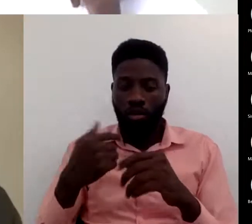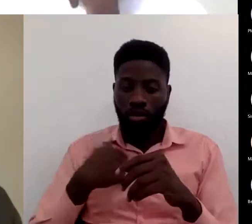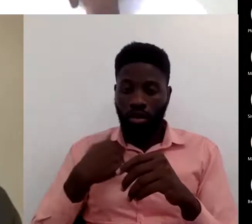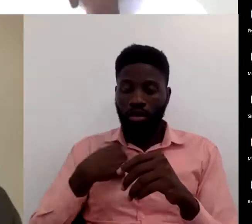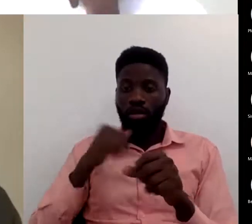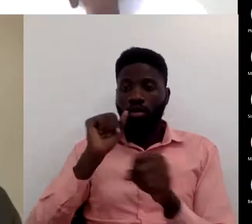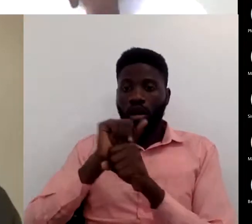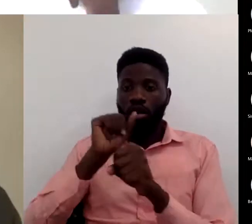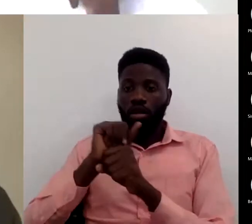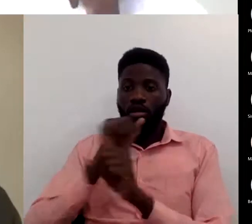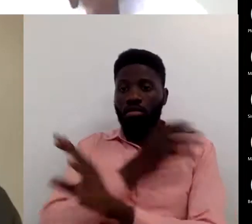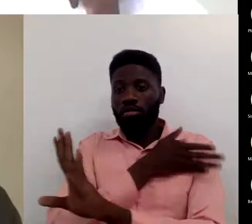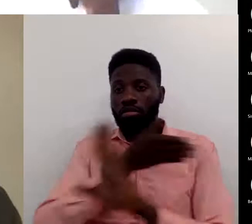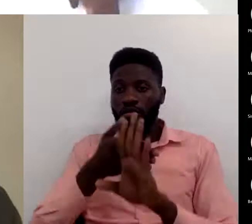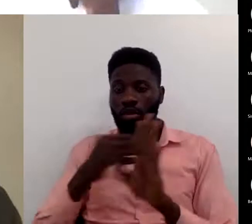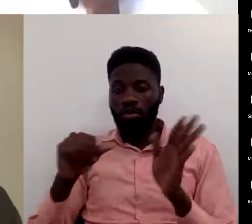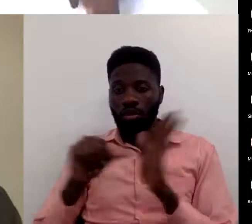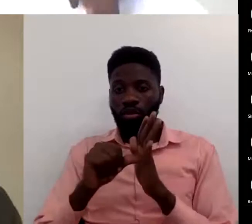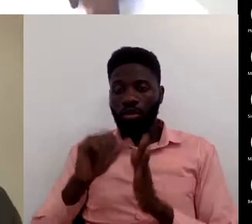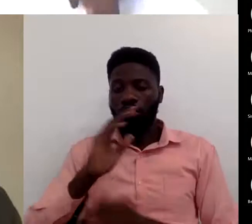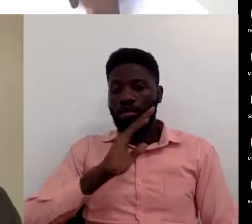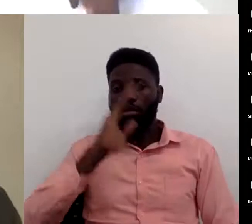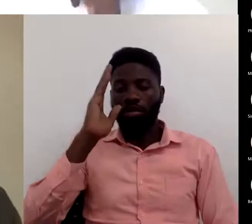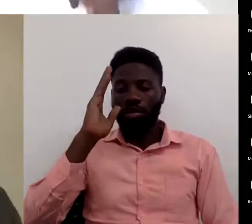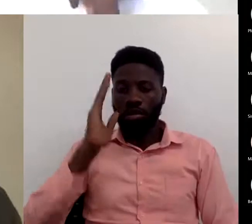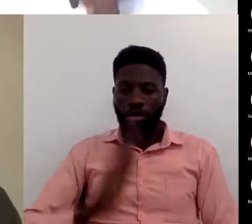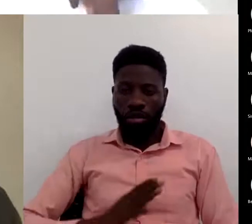problems. I've had